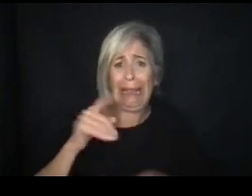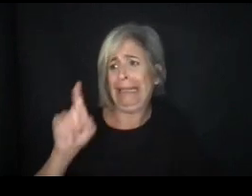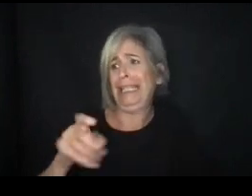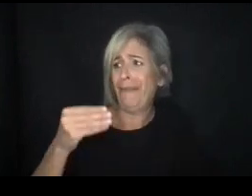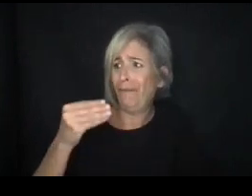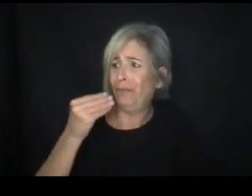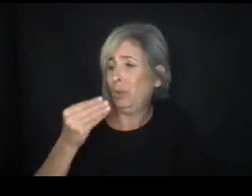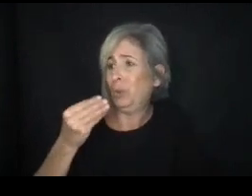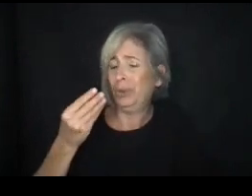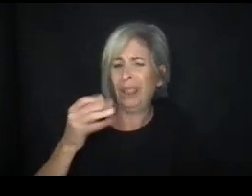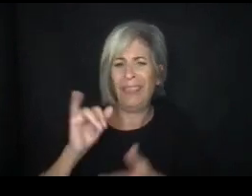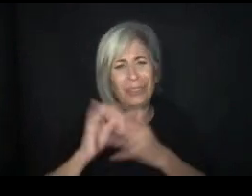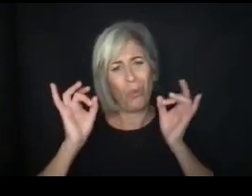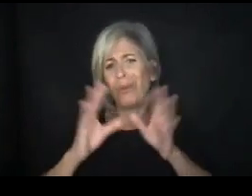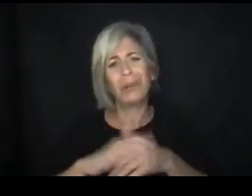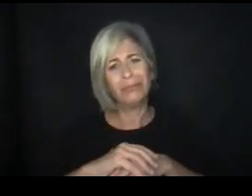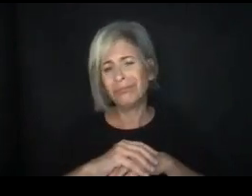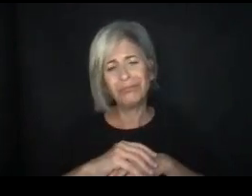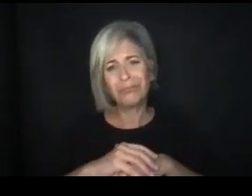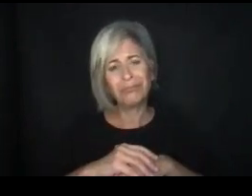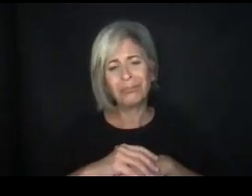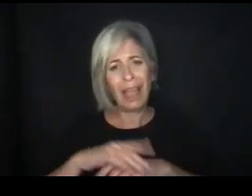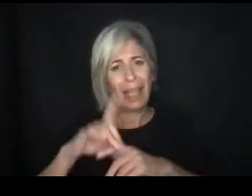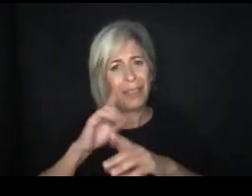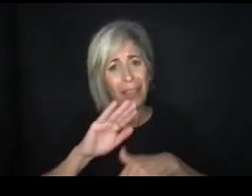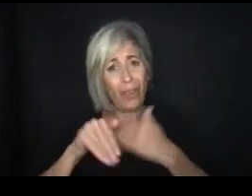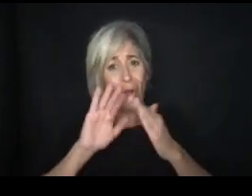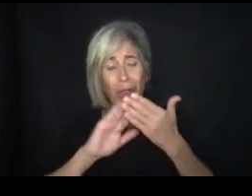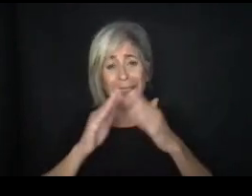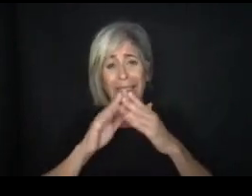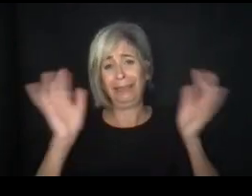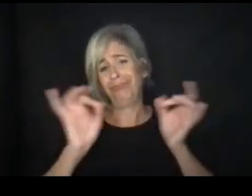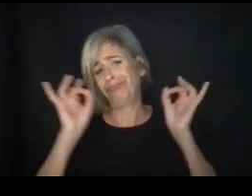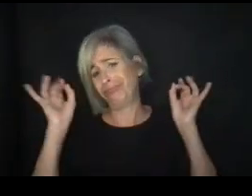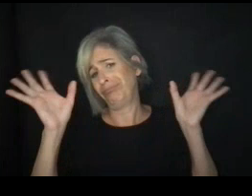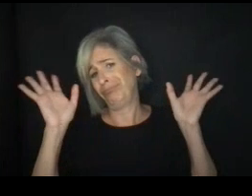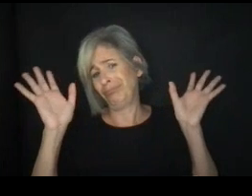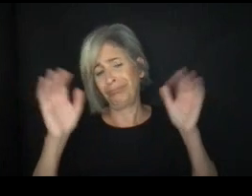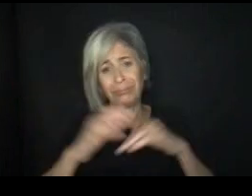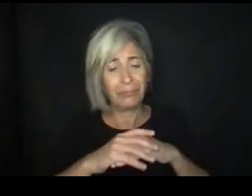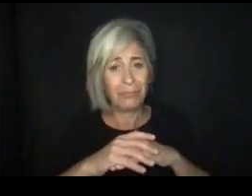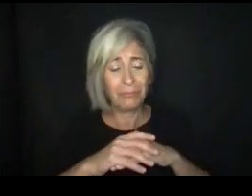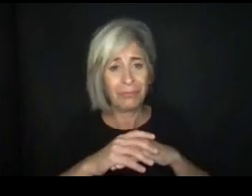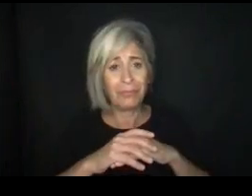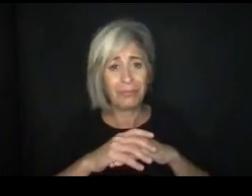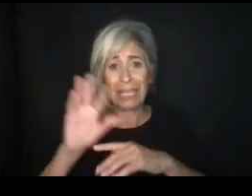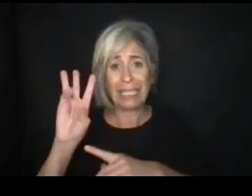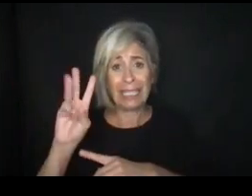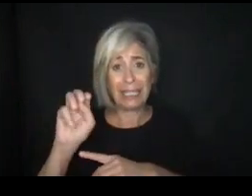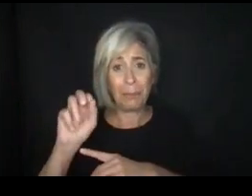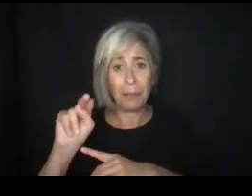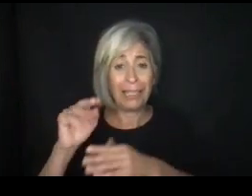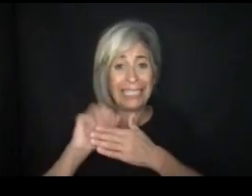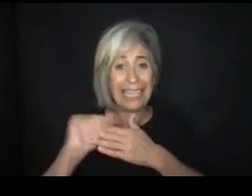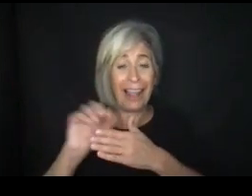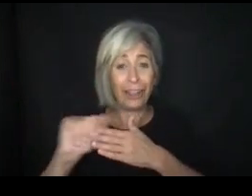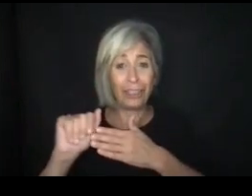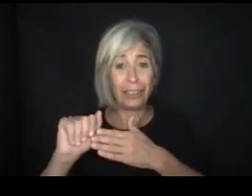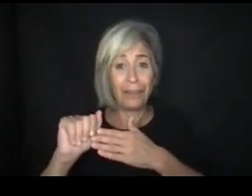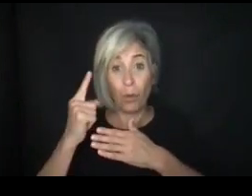food. It's a disgrace. I think the whole city is a disgrace. And you got $6 million. It's already going to be a